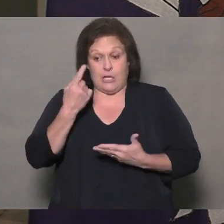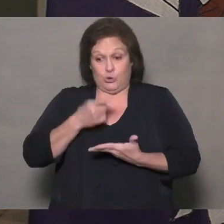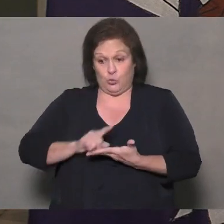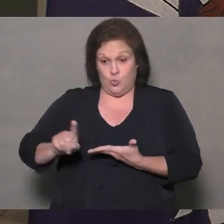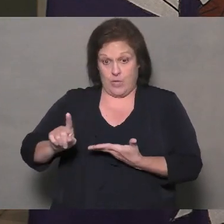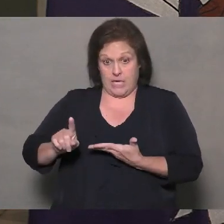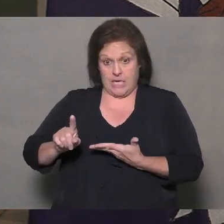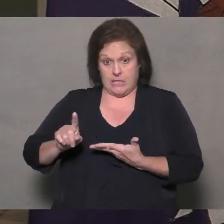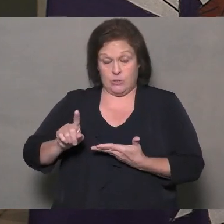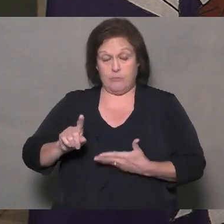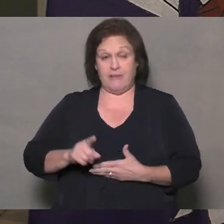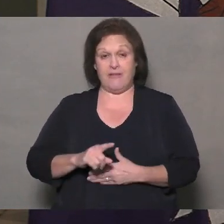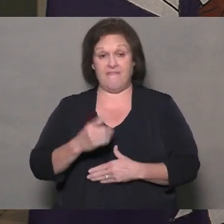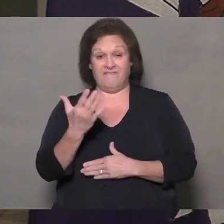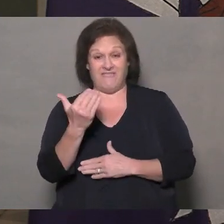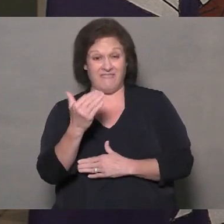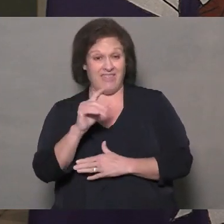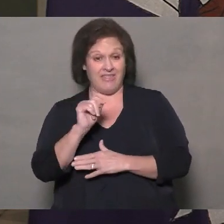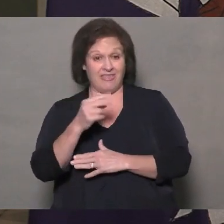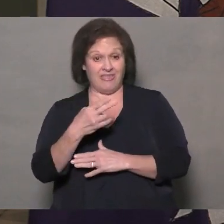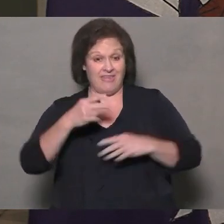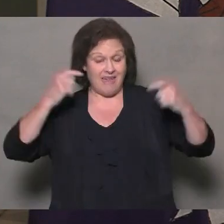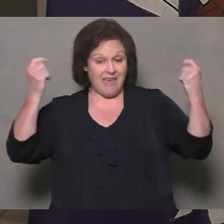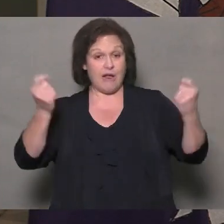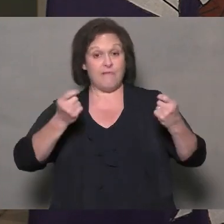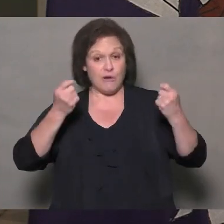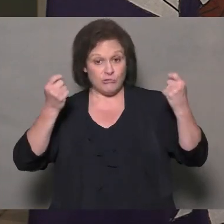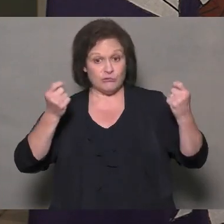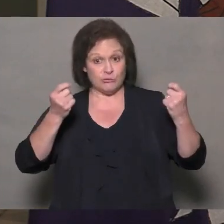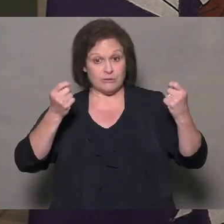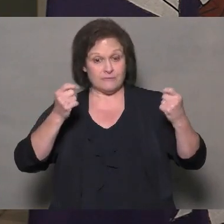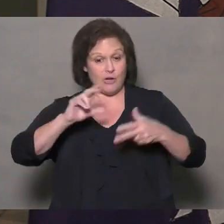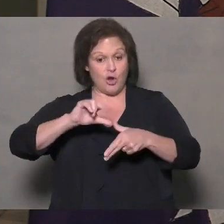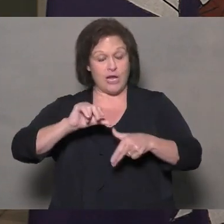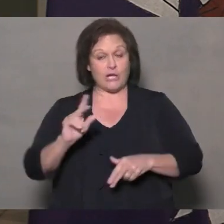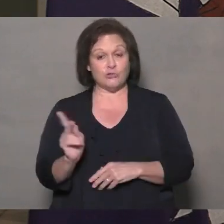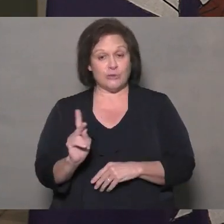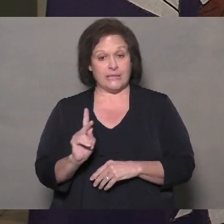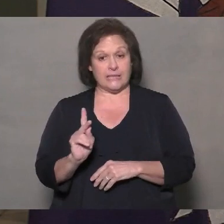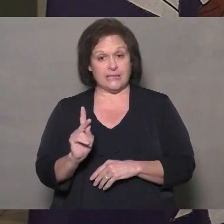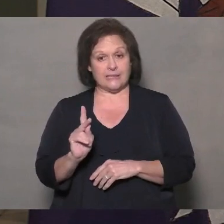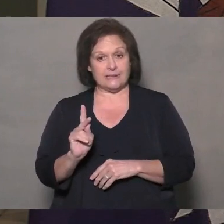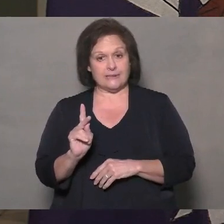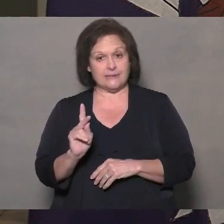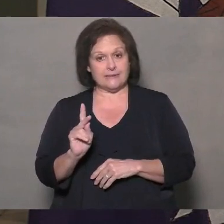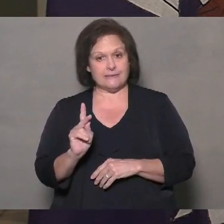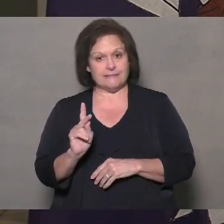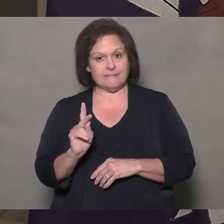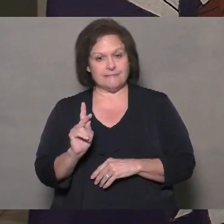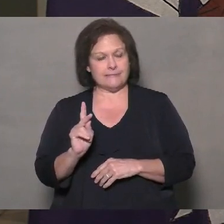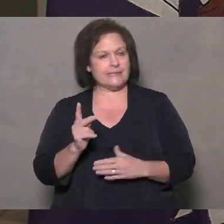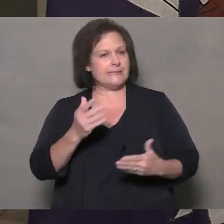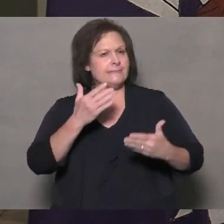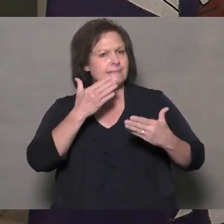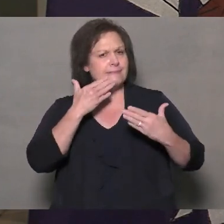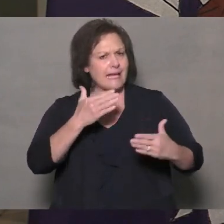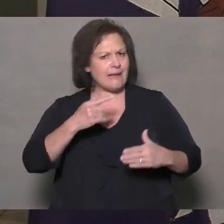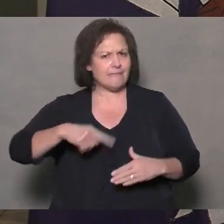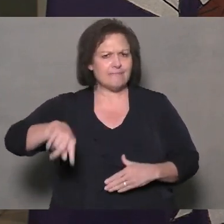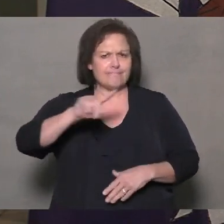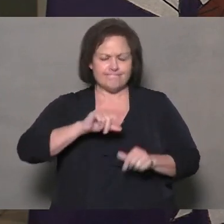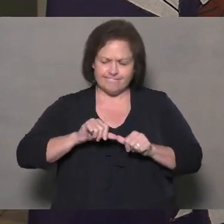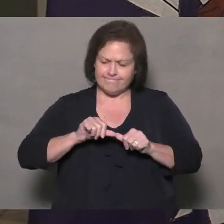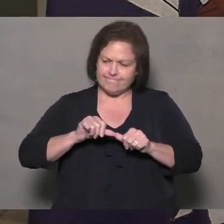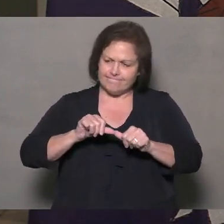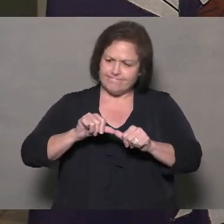will mark the 15th anniversary since Hurricane Katrina. Thank everyone who hasn't stopped